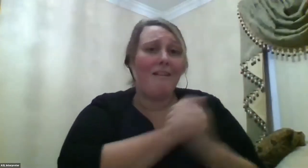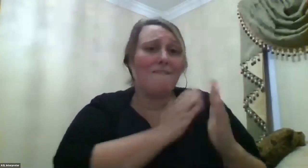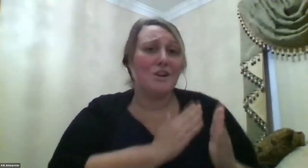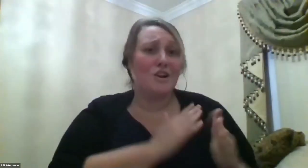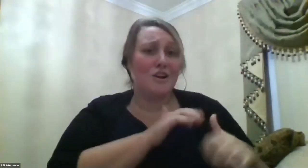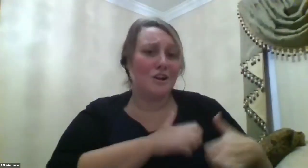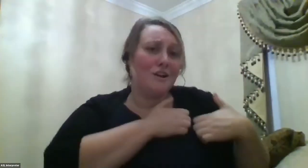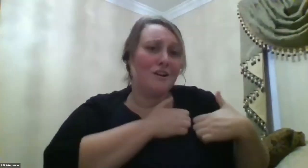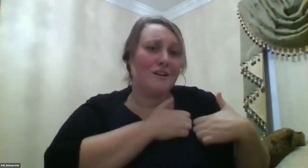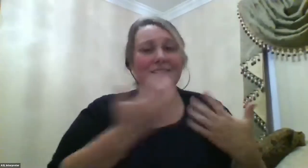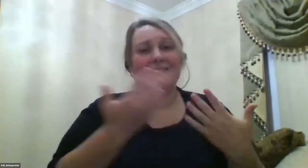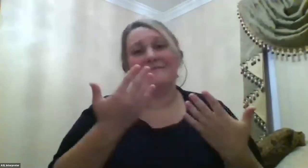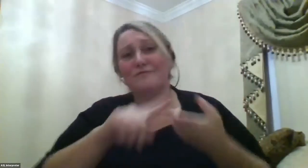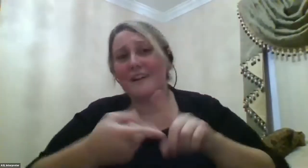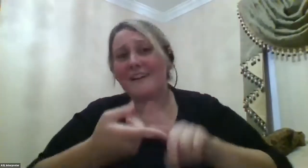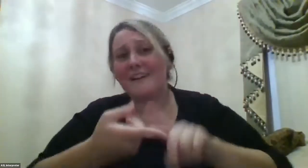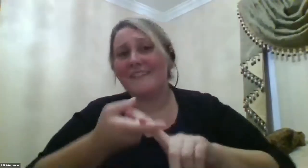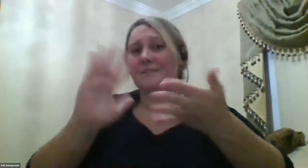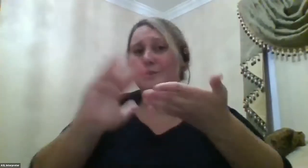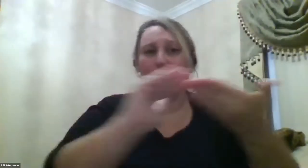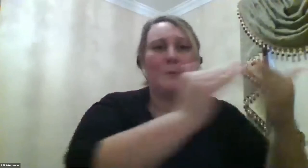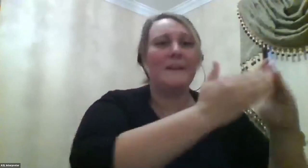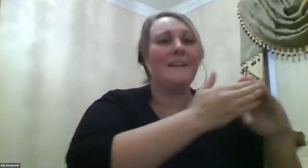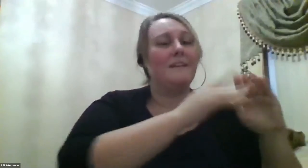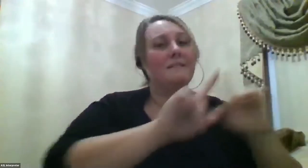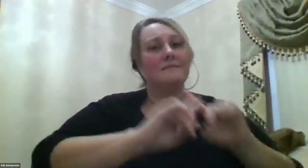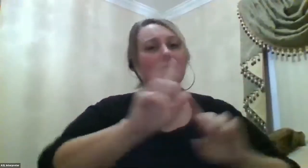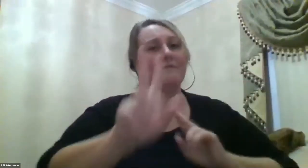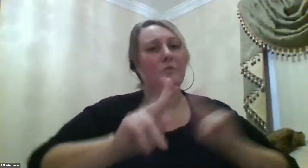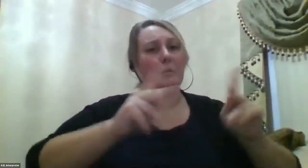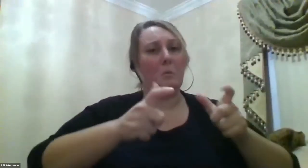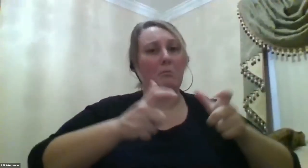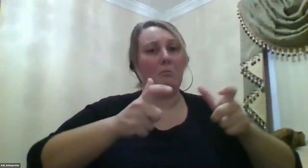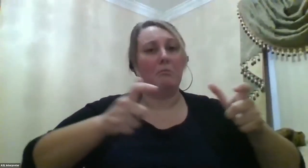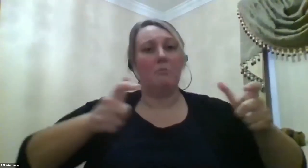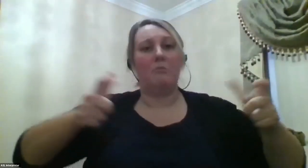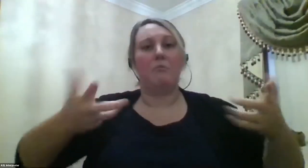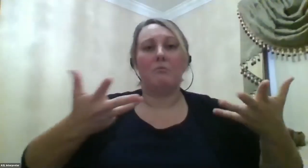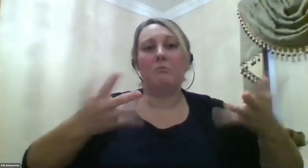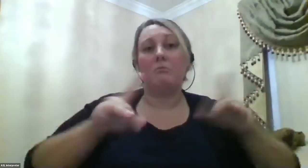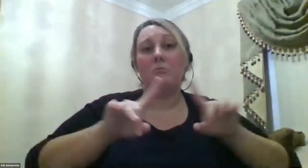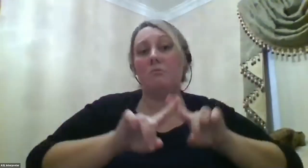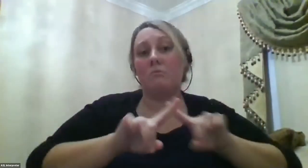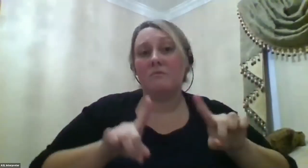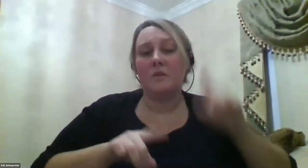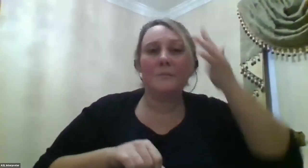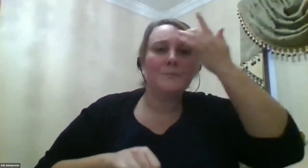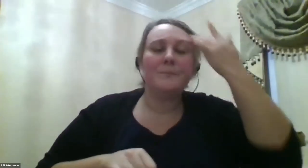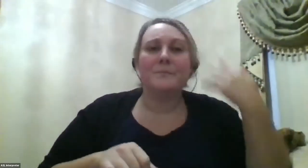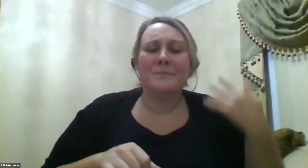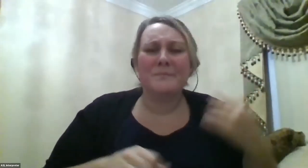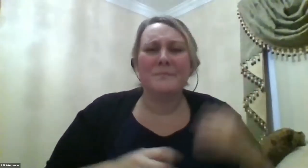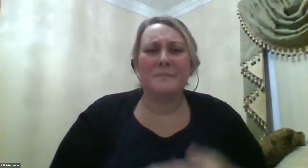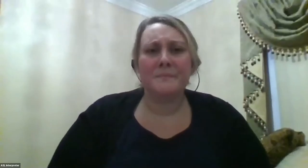and then like gradually growing in this concentric way so that you're speaking you're